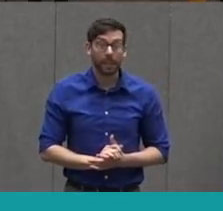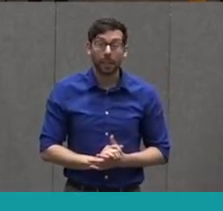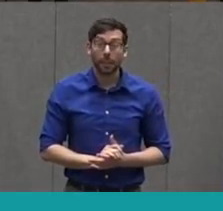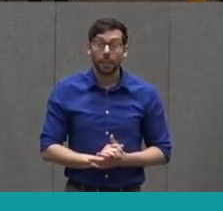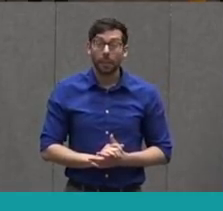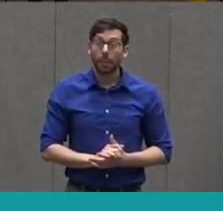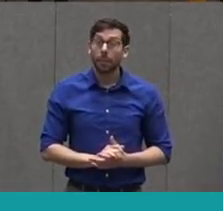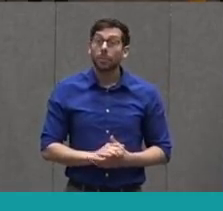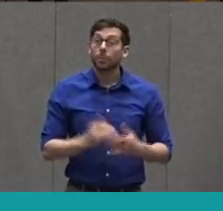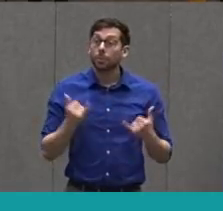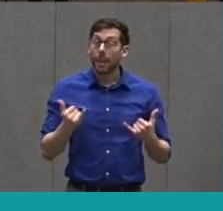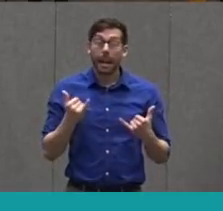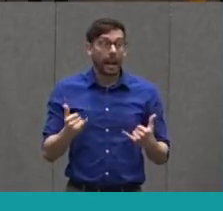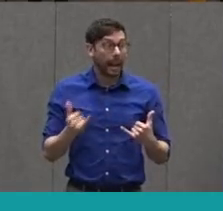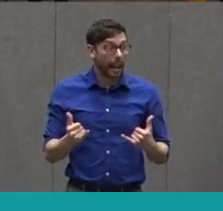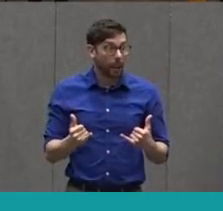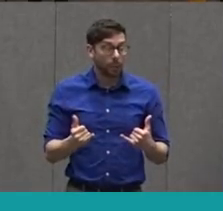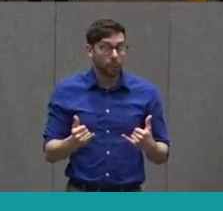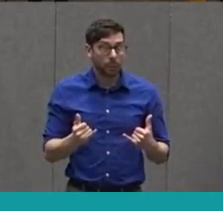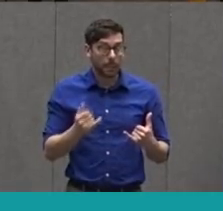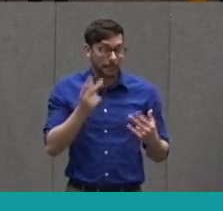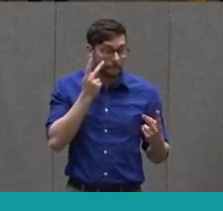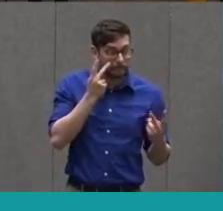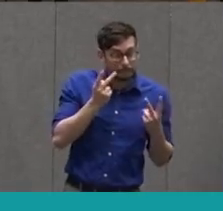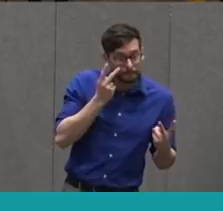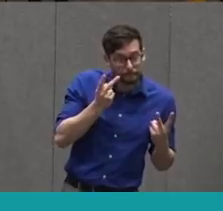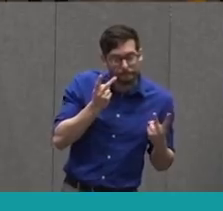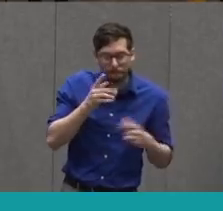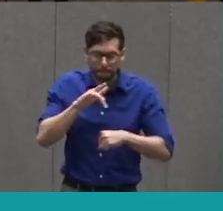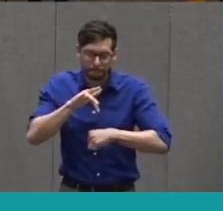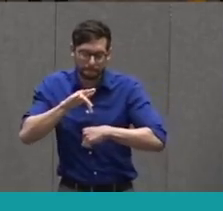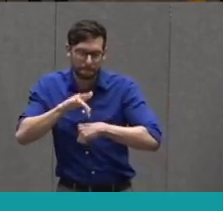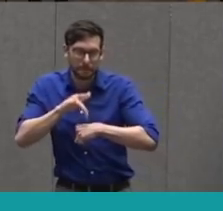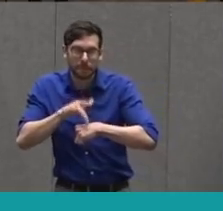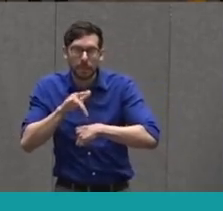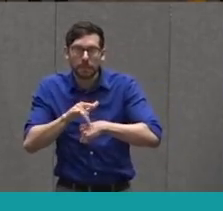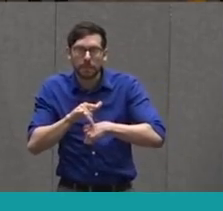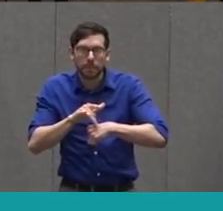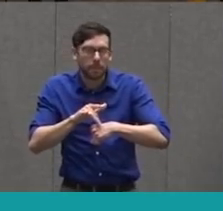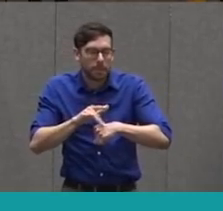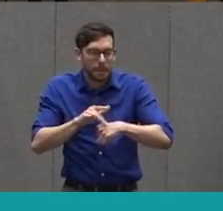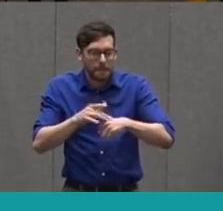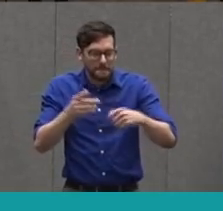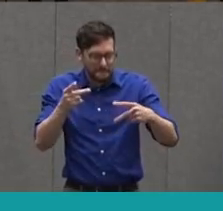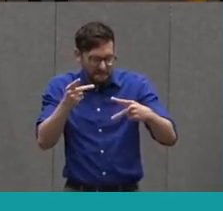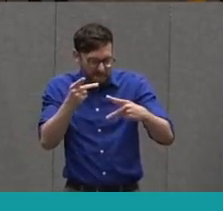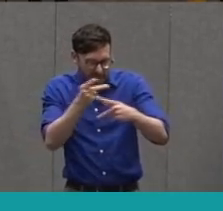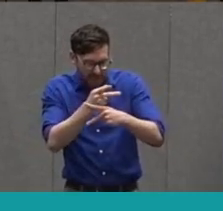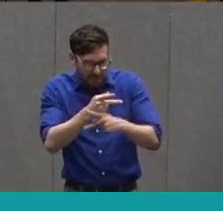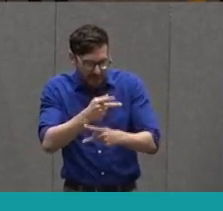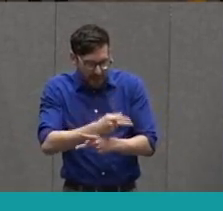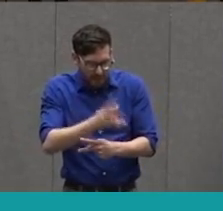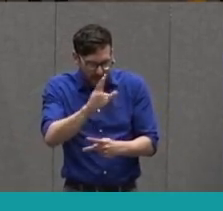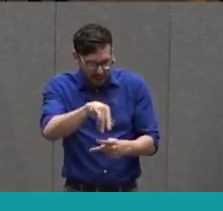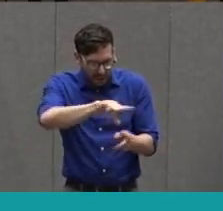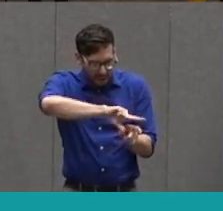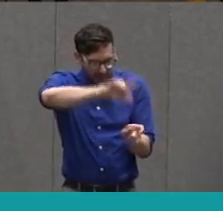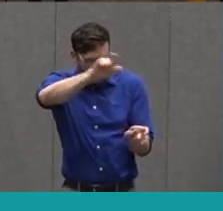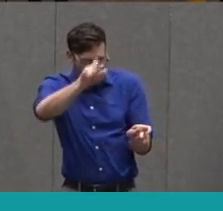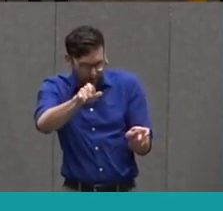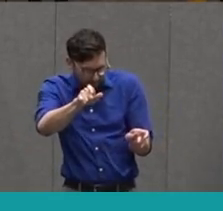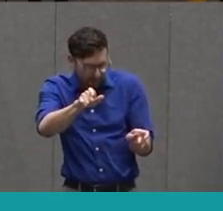touch and my sense of sight to start to describe this. And maybe we can figure out what it is if you don't already